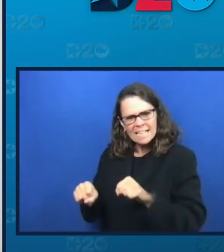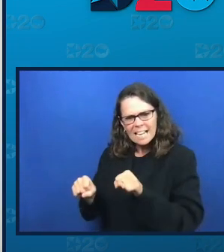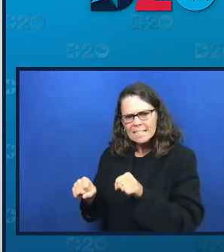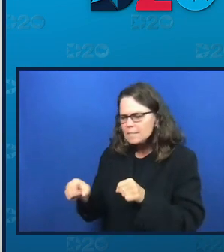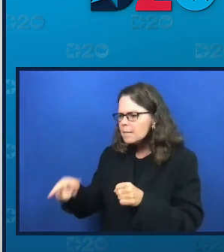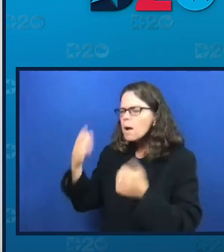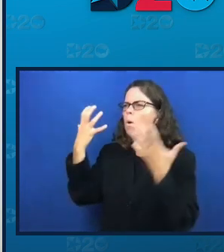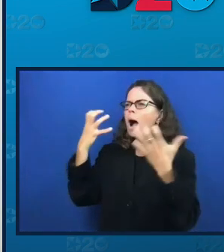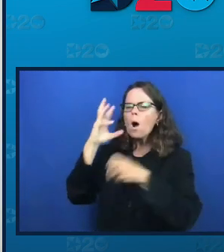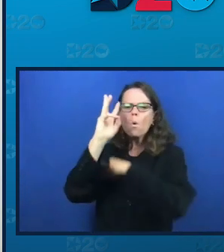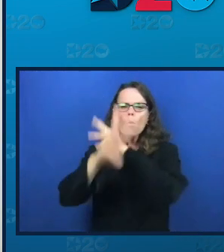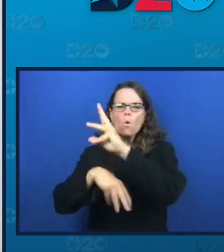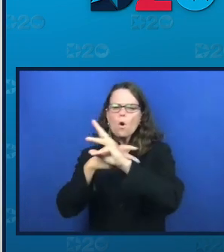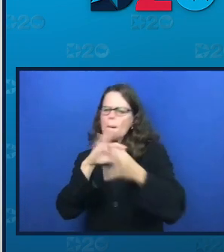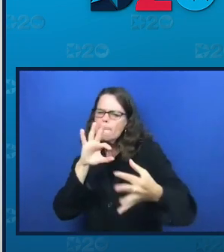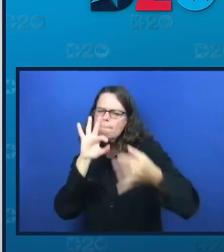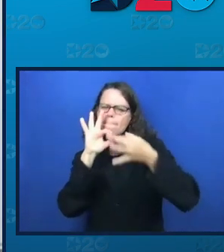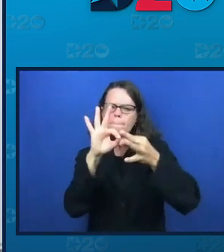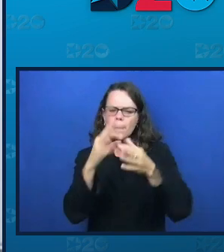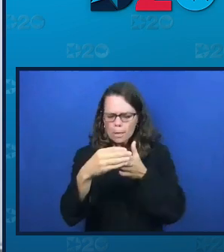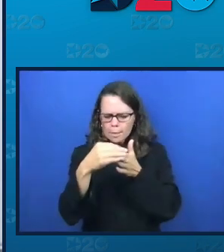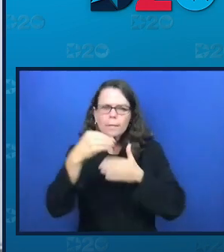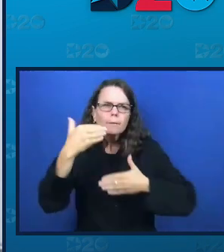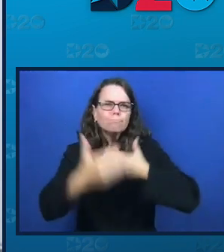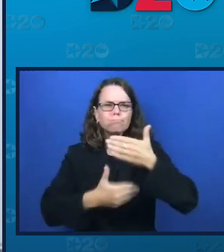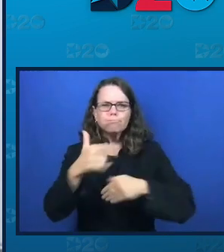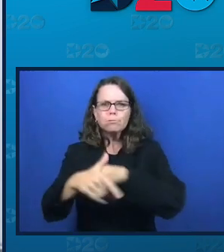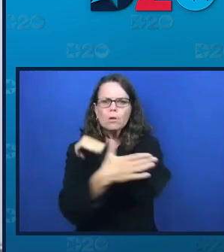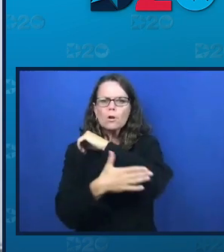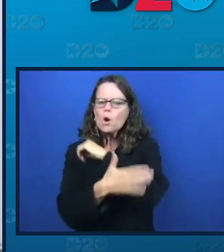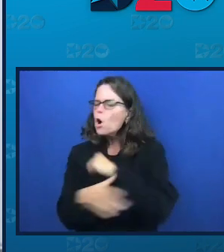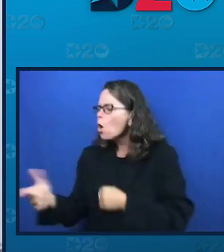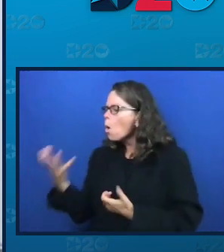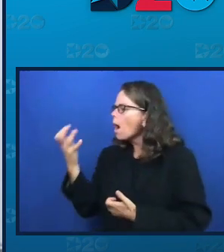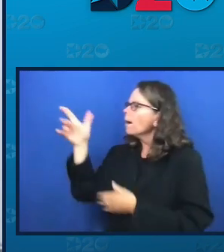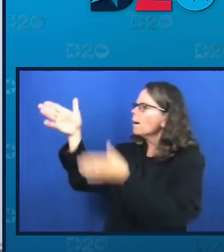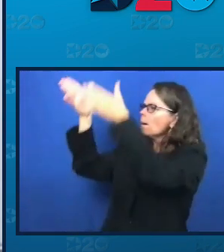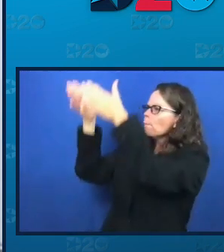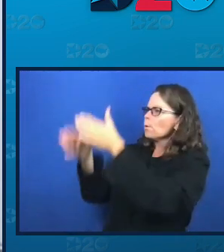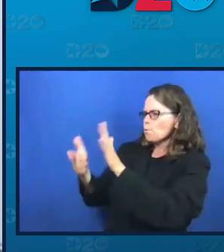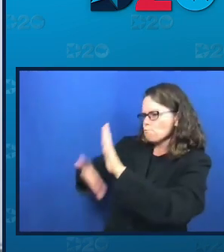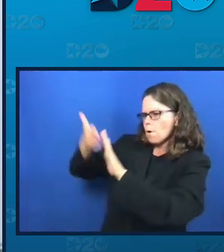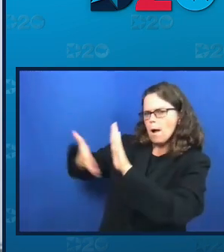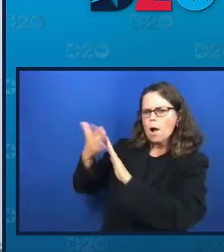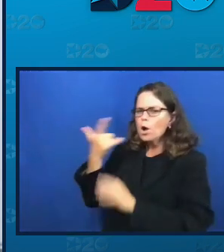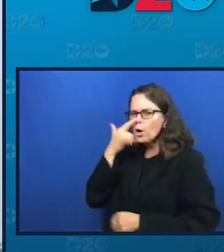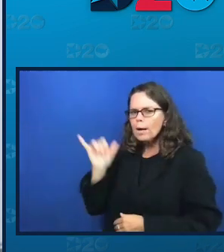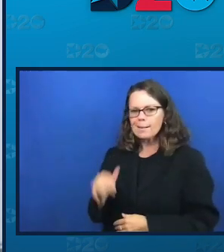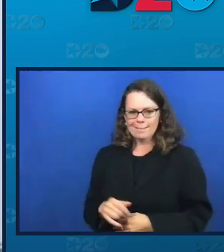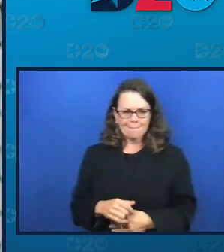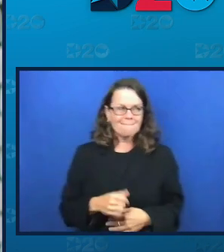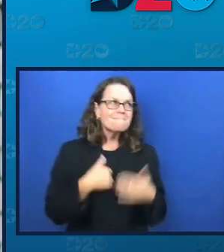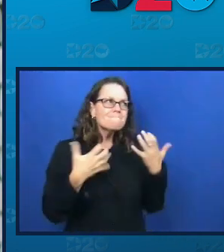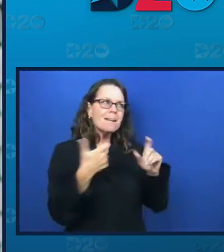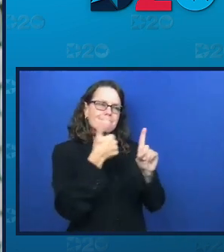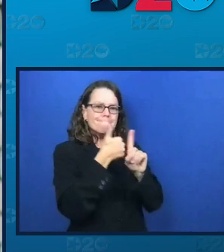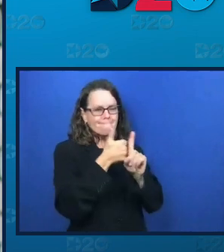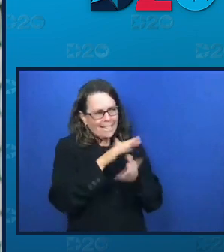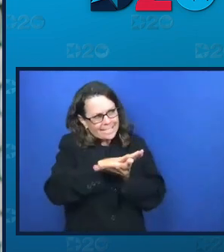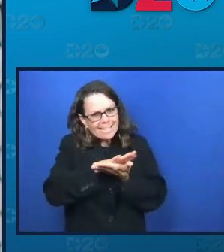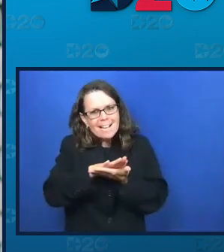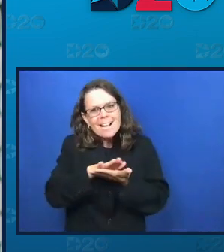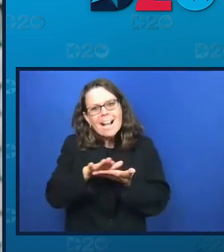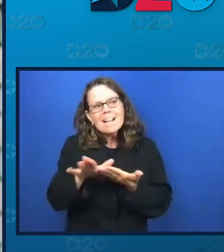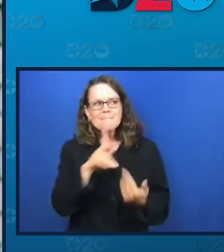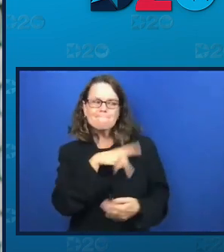what characteristics would that person have? A very kind personality. Mm-hmm. What would you like to